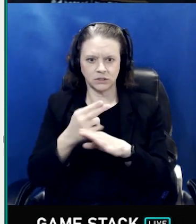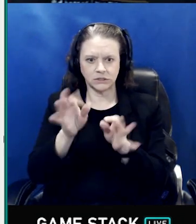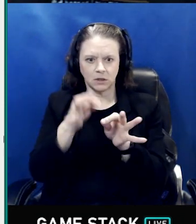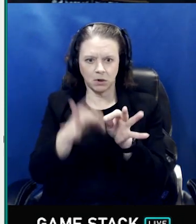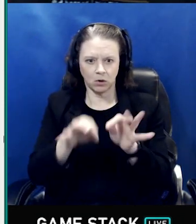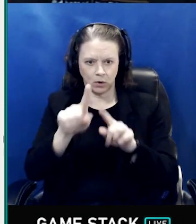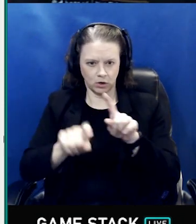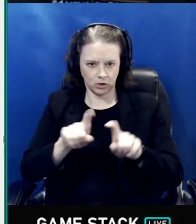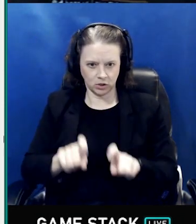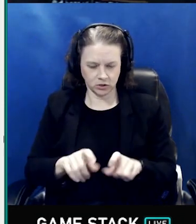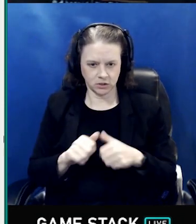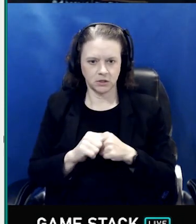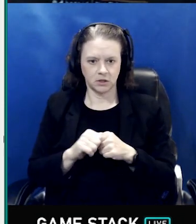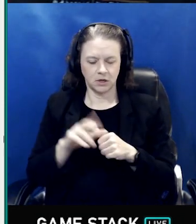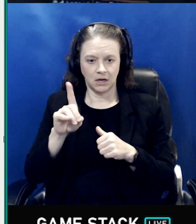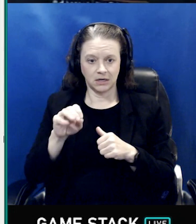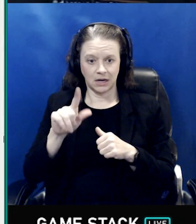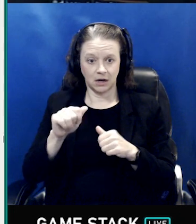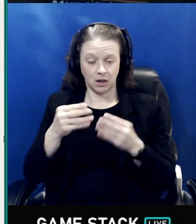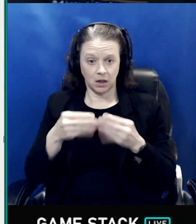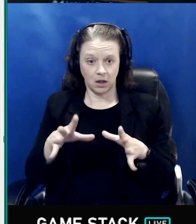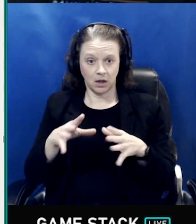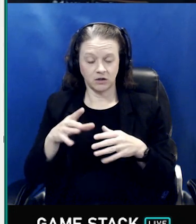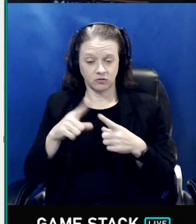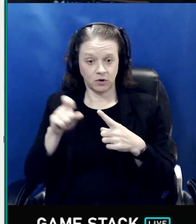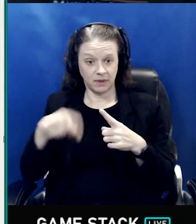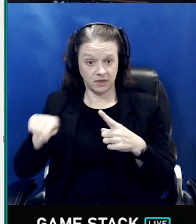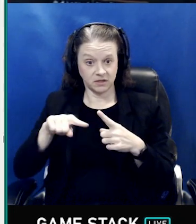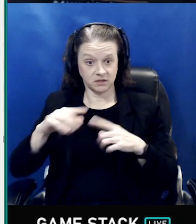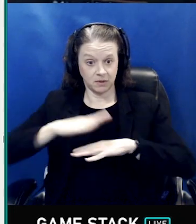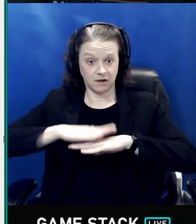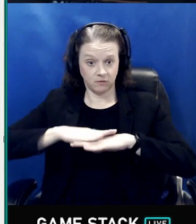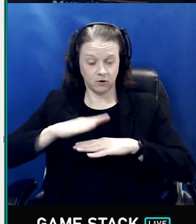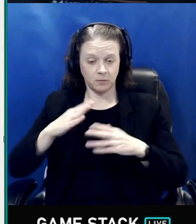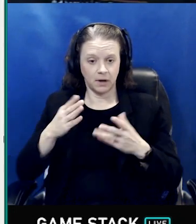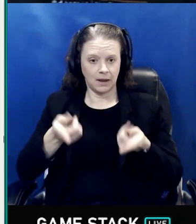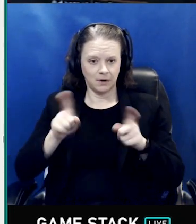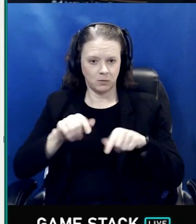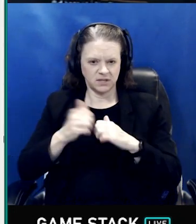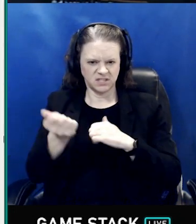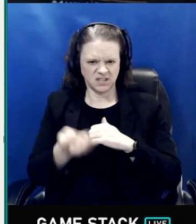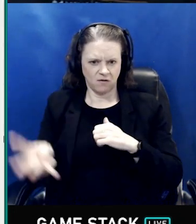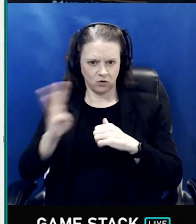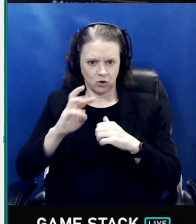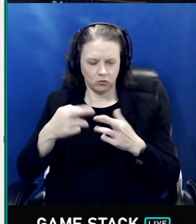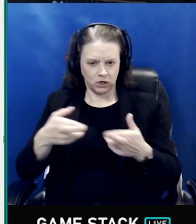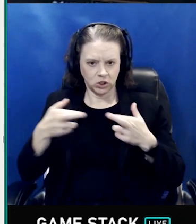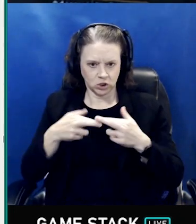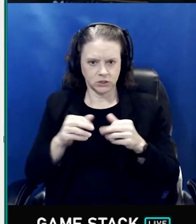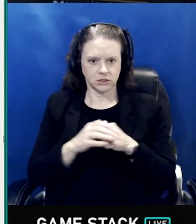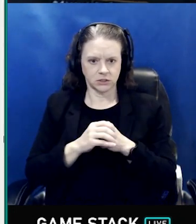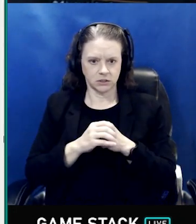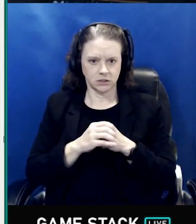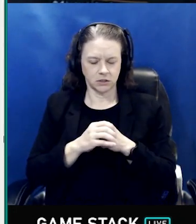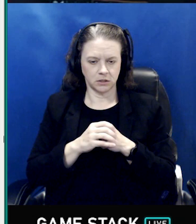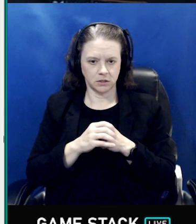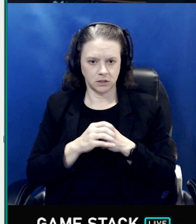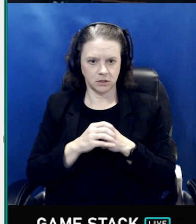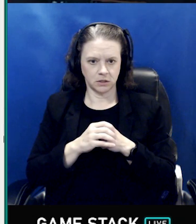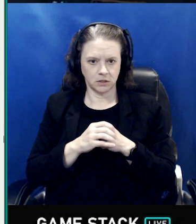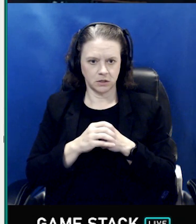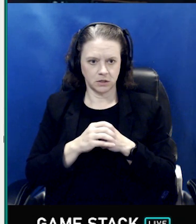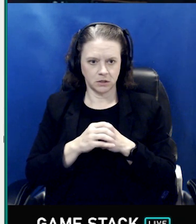They launched game across diverse platforms in several regions. As they have experienced severe